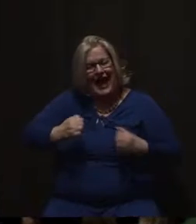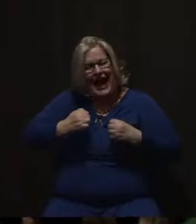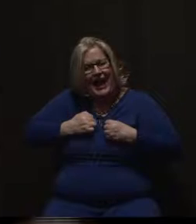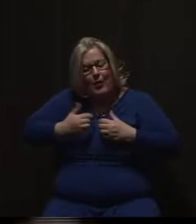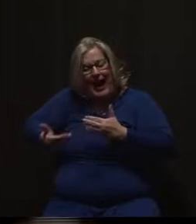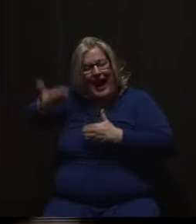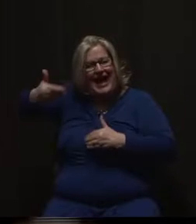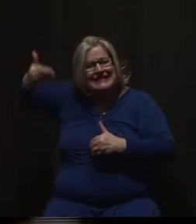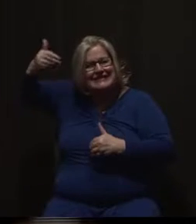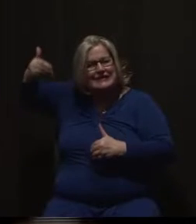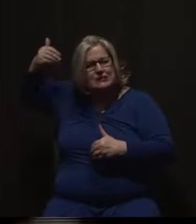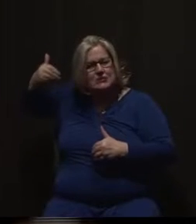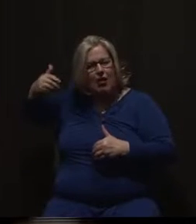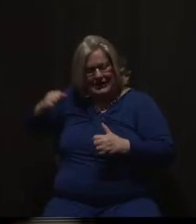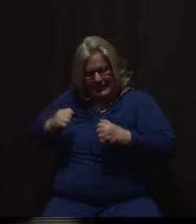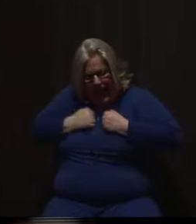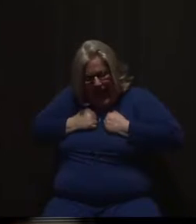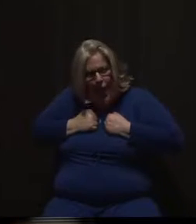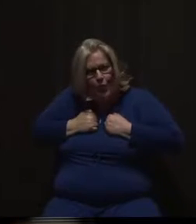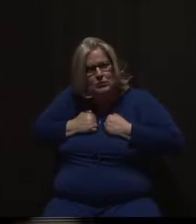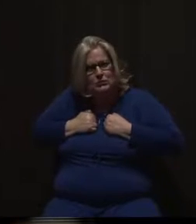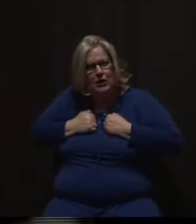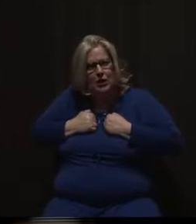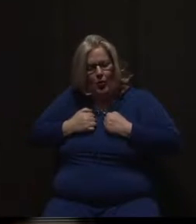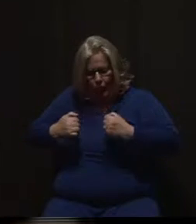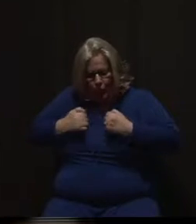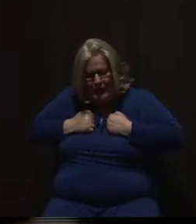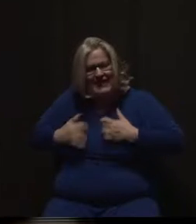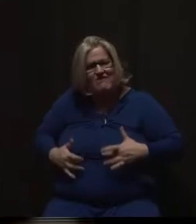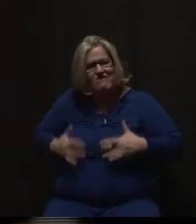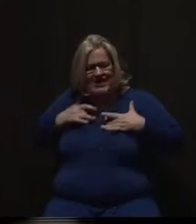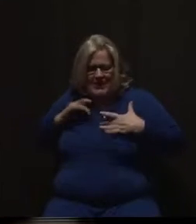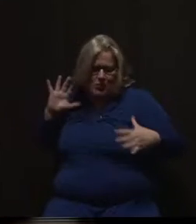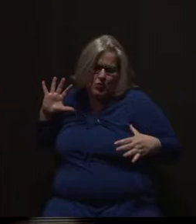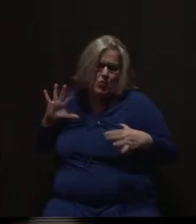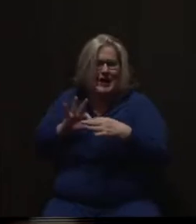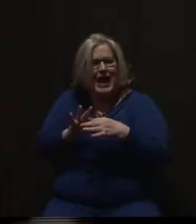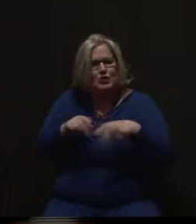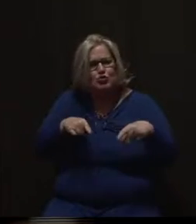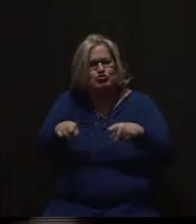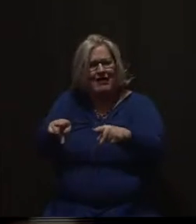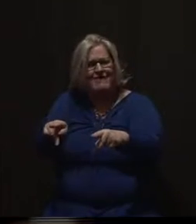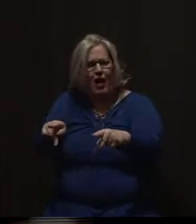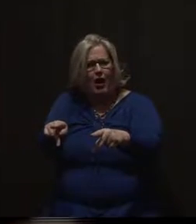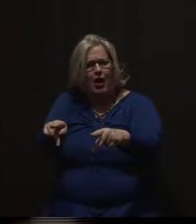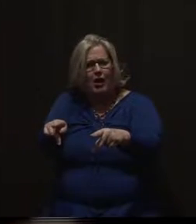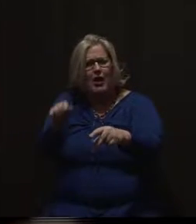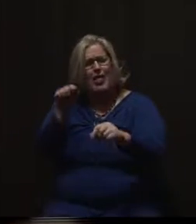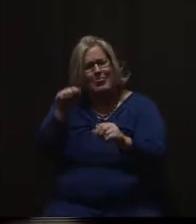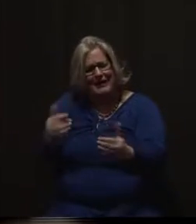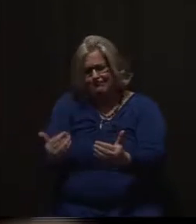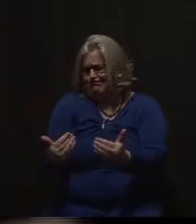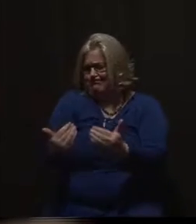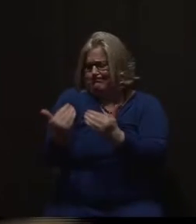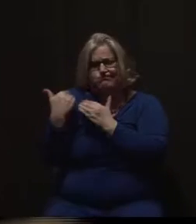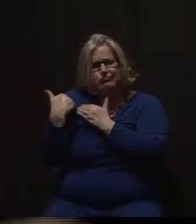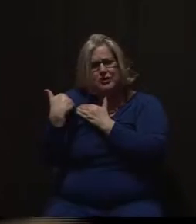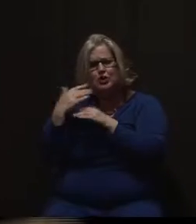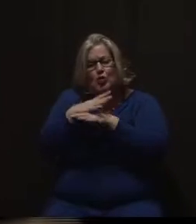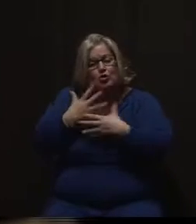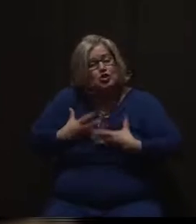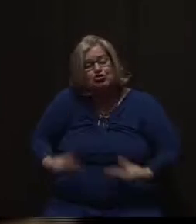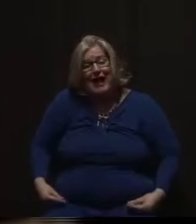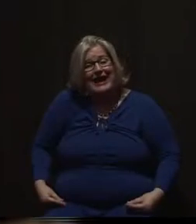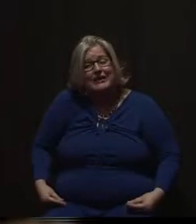And I find that very interesting, and there is also a way to, so that responsibilities don't drain us. Very